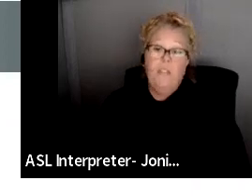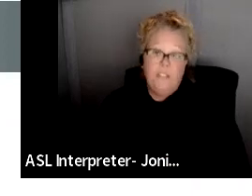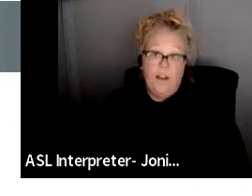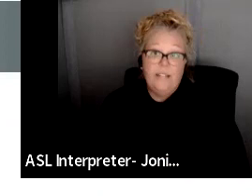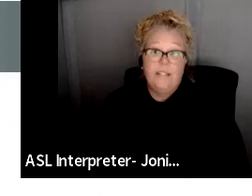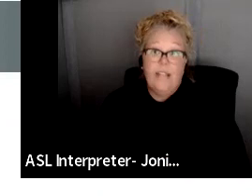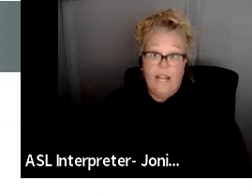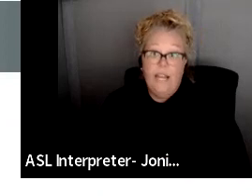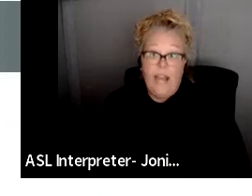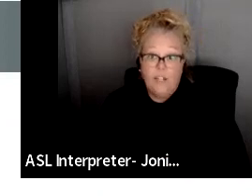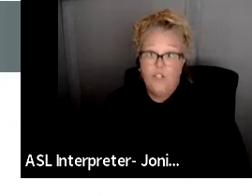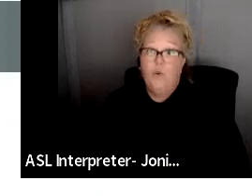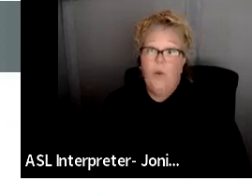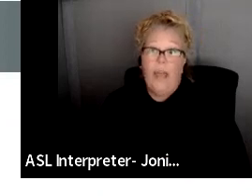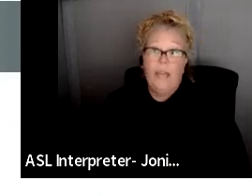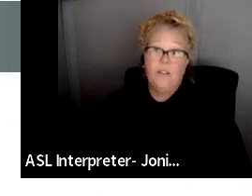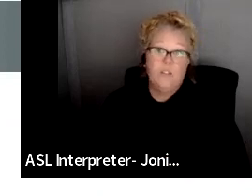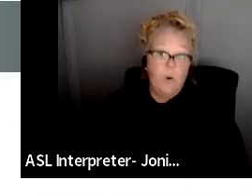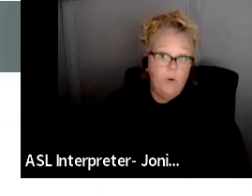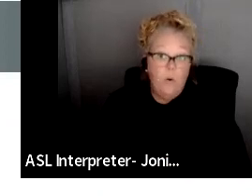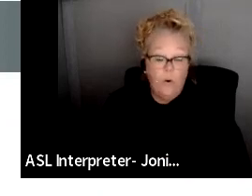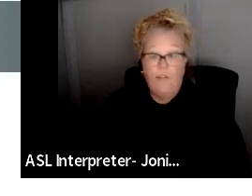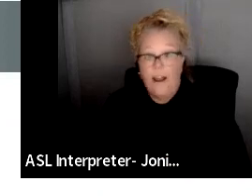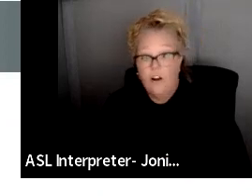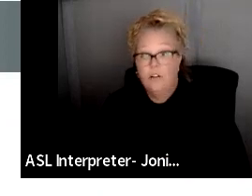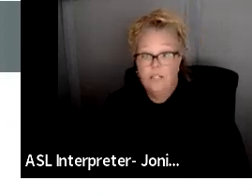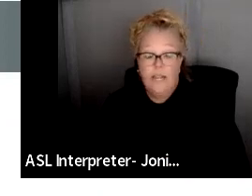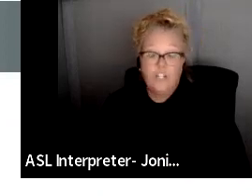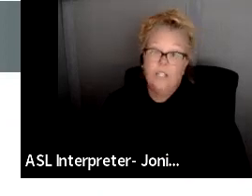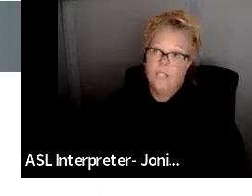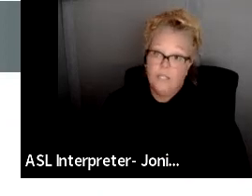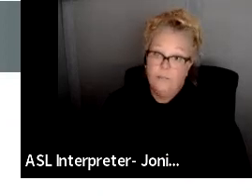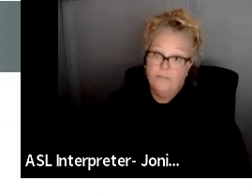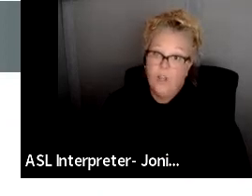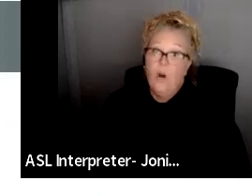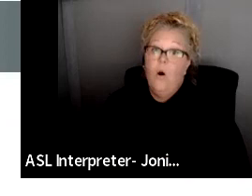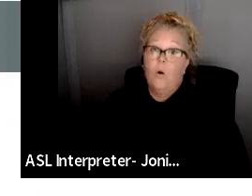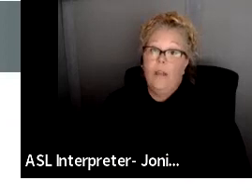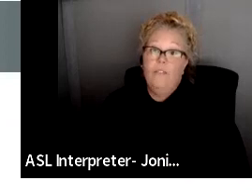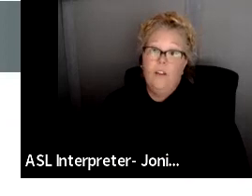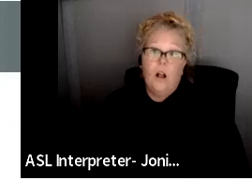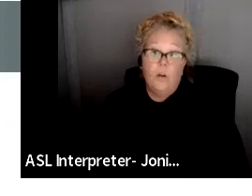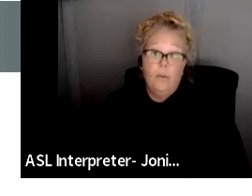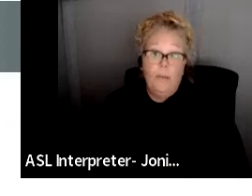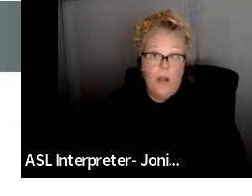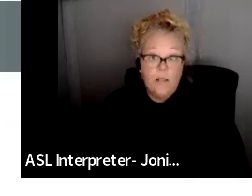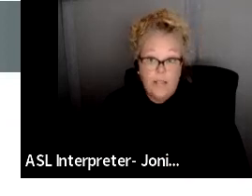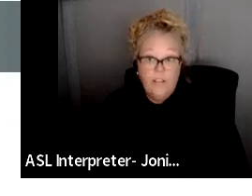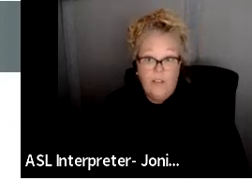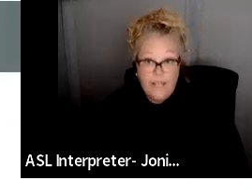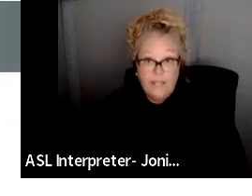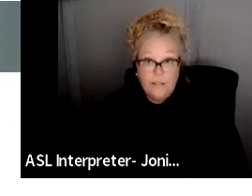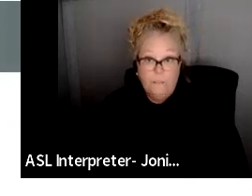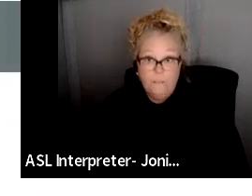Some of these devices can connect to a smoke or fire detection system, or even a carbon